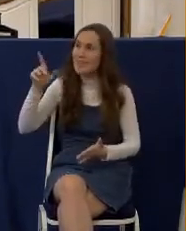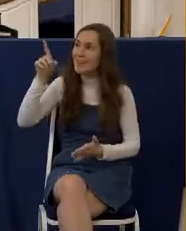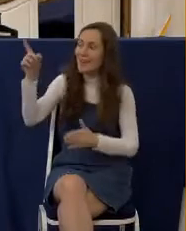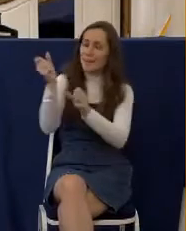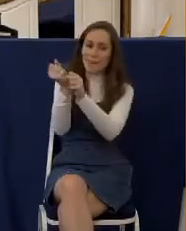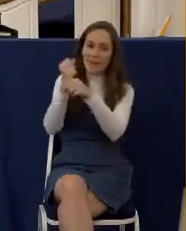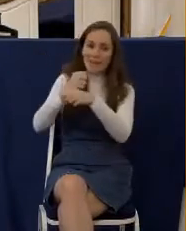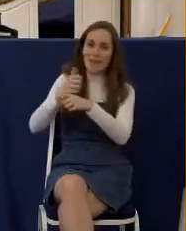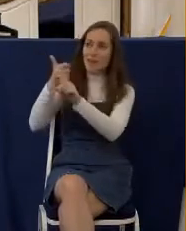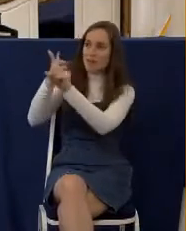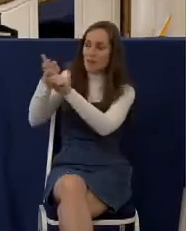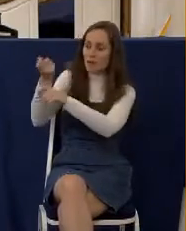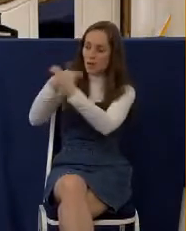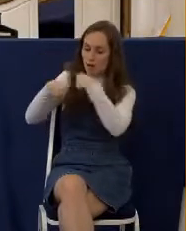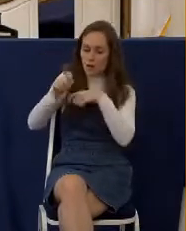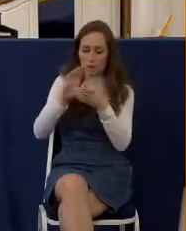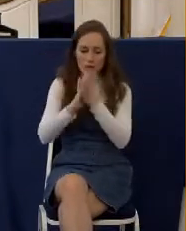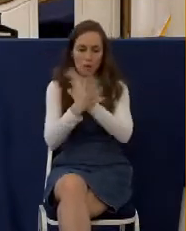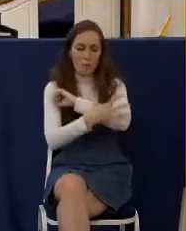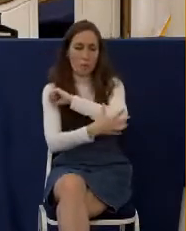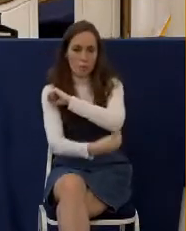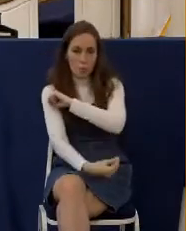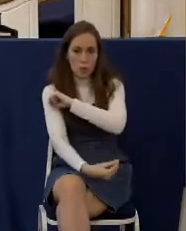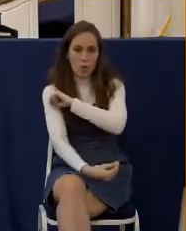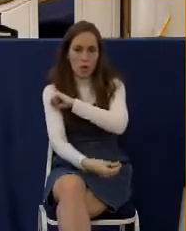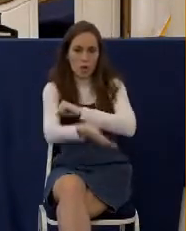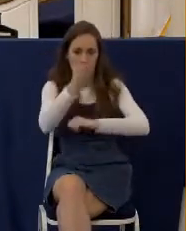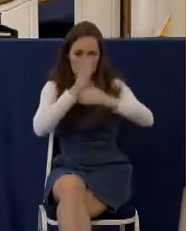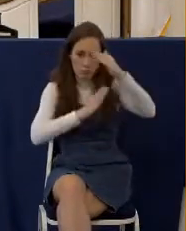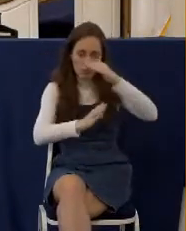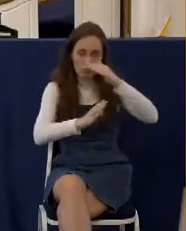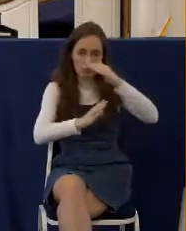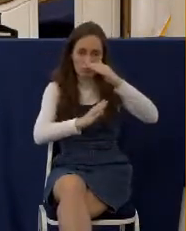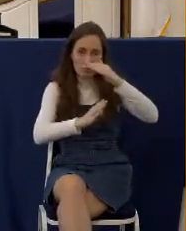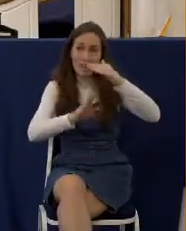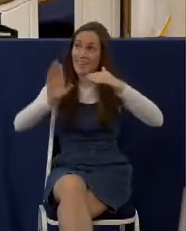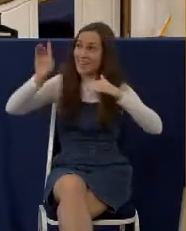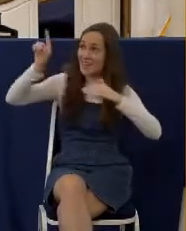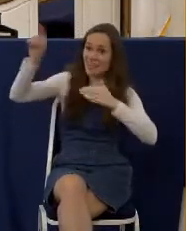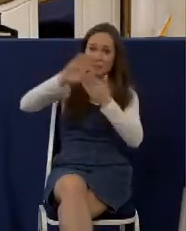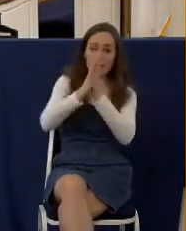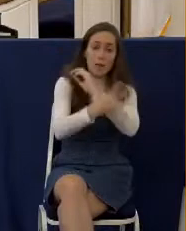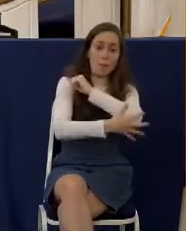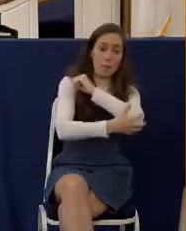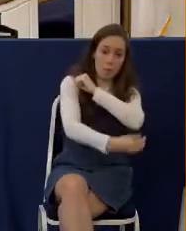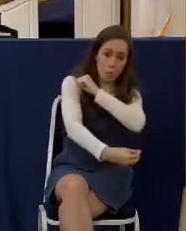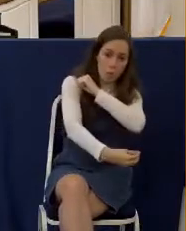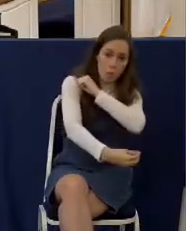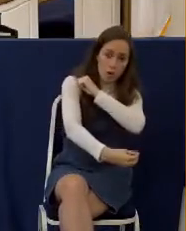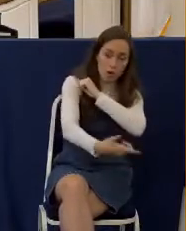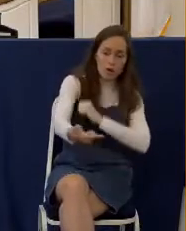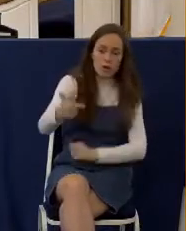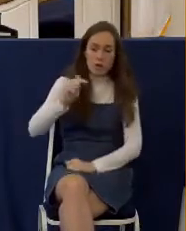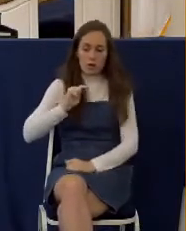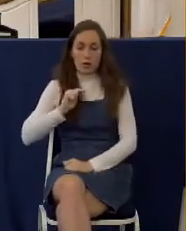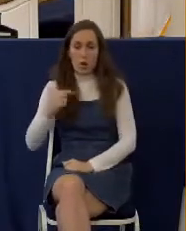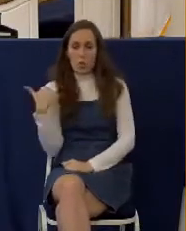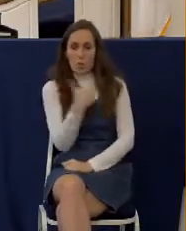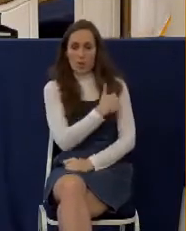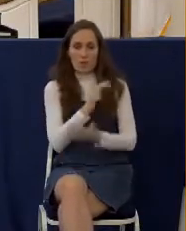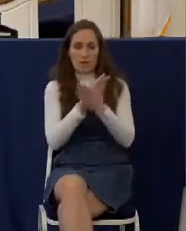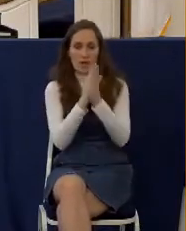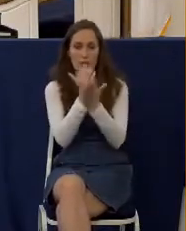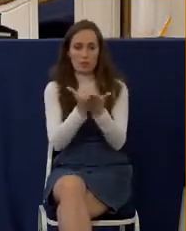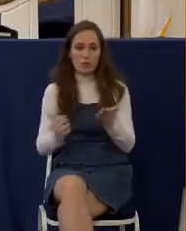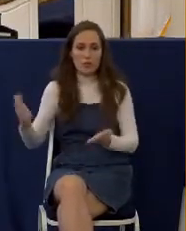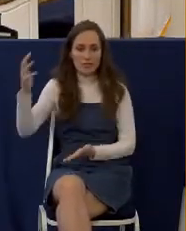poor, that through his poverty, you might be rich. That's the idea. Jesus, who had all riches,